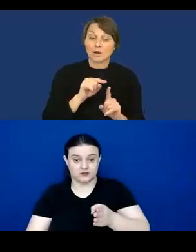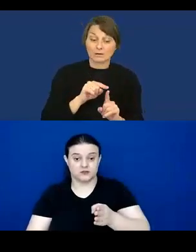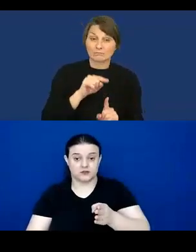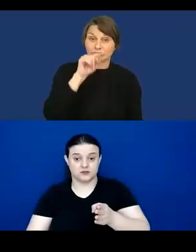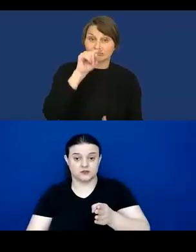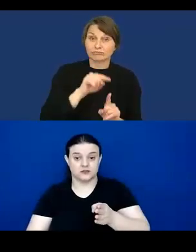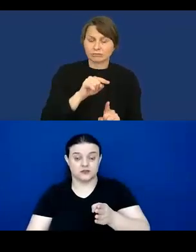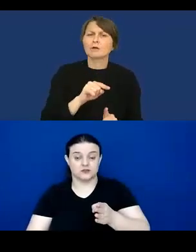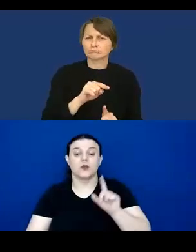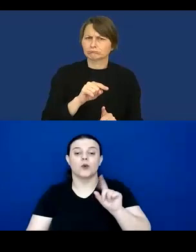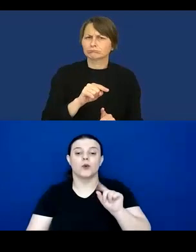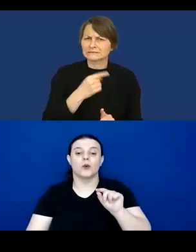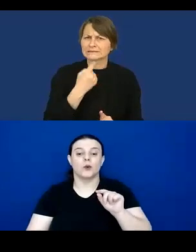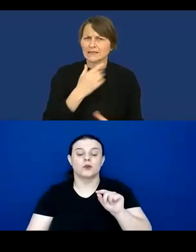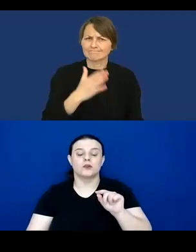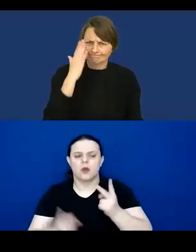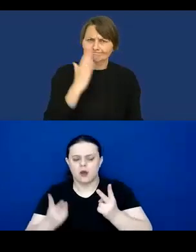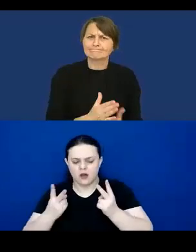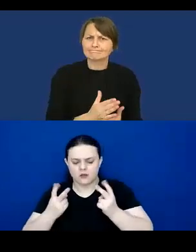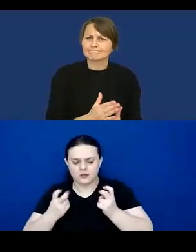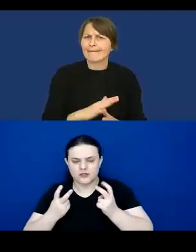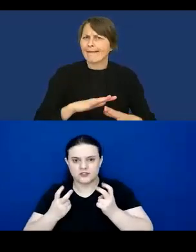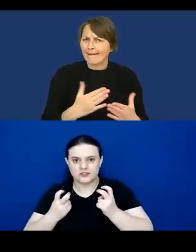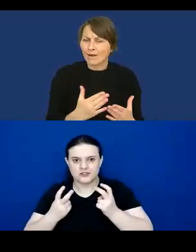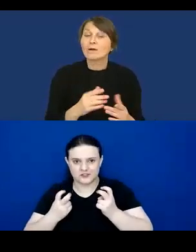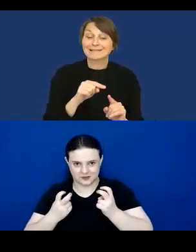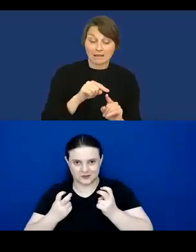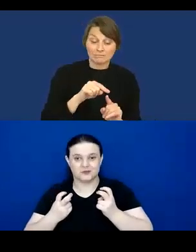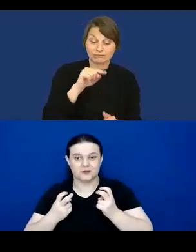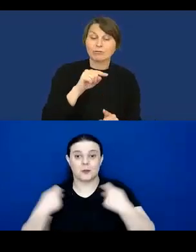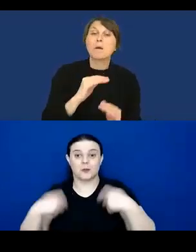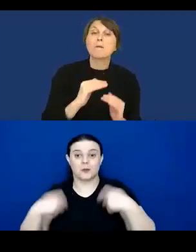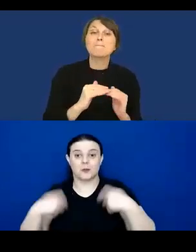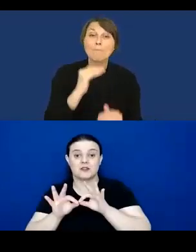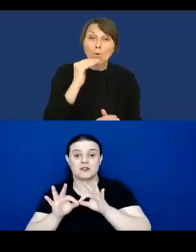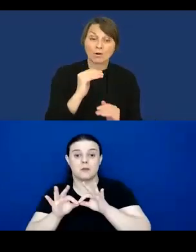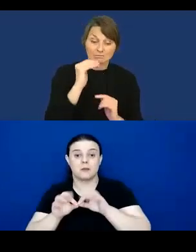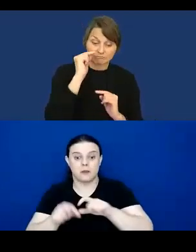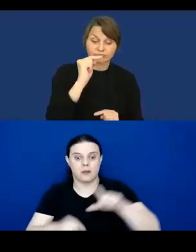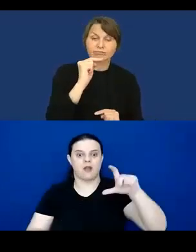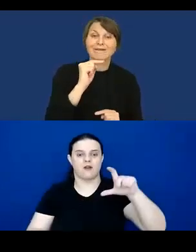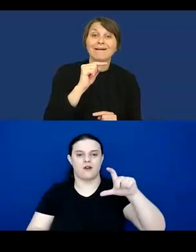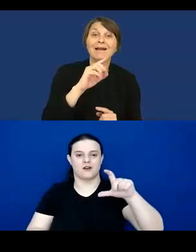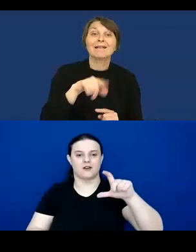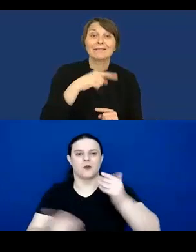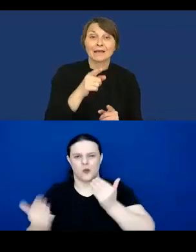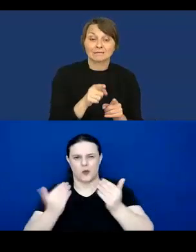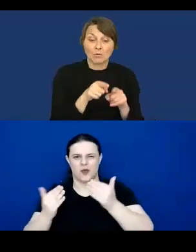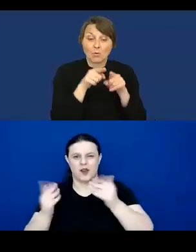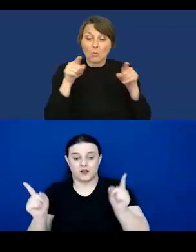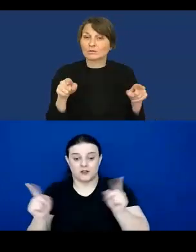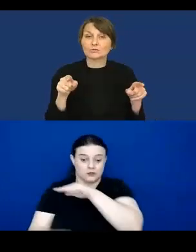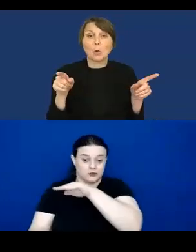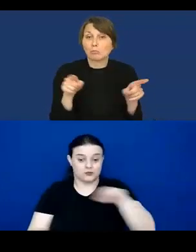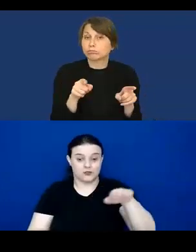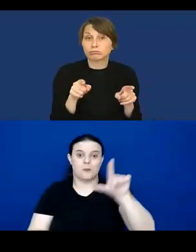confident that you give the right answer, the distance has to be larger than in horizontal distance. So that means there is